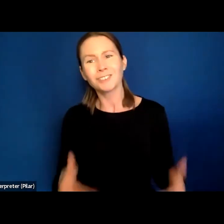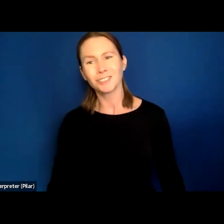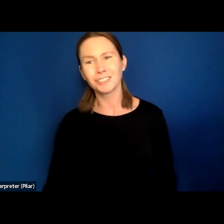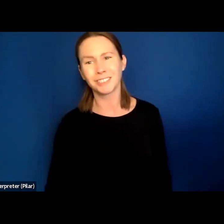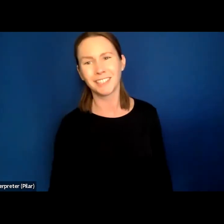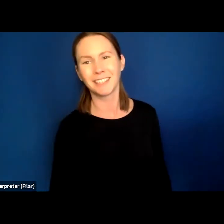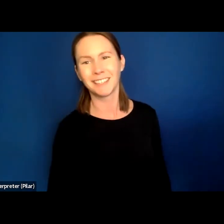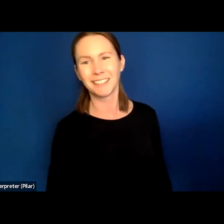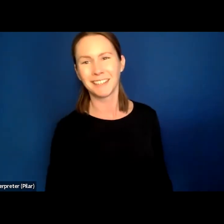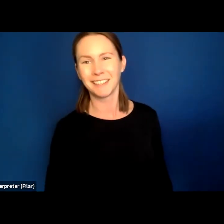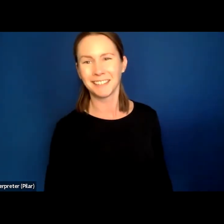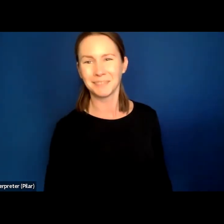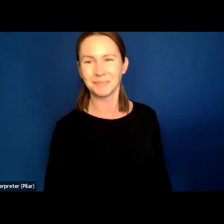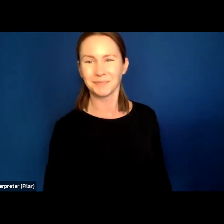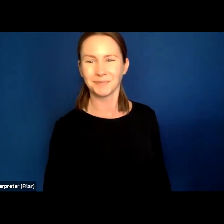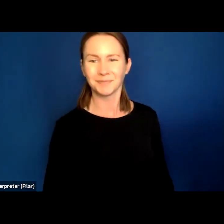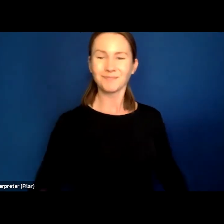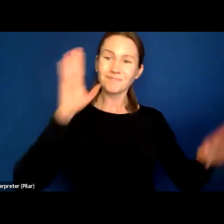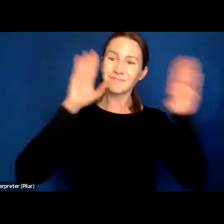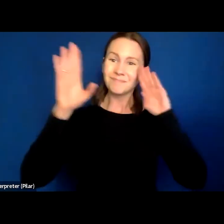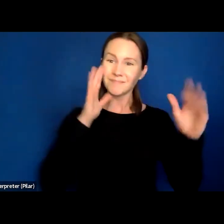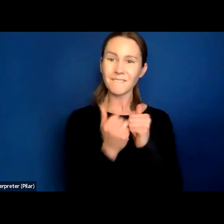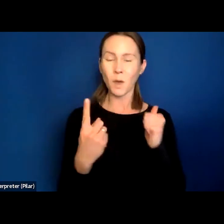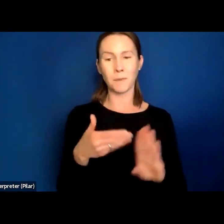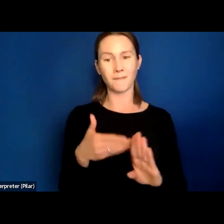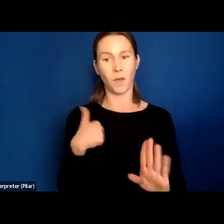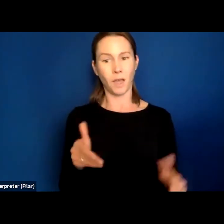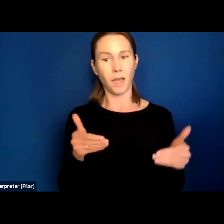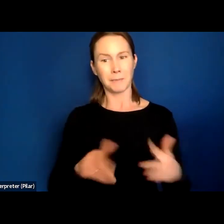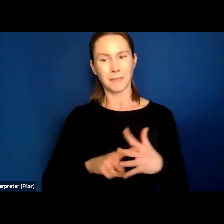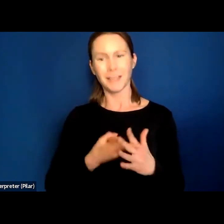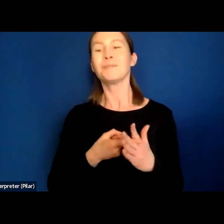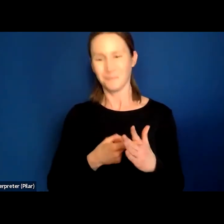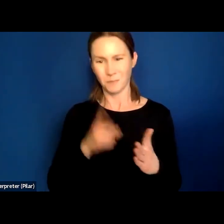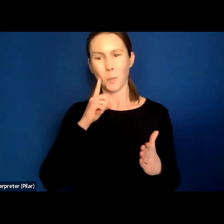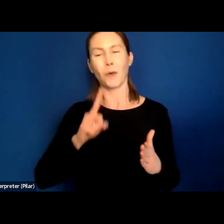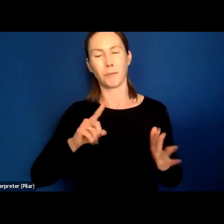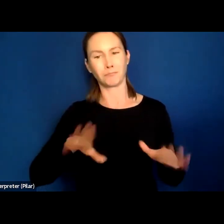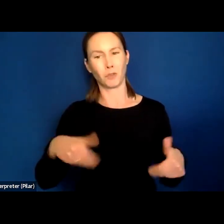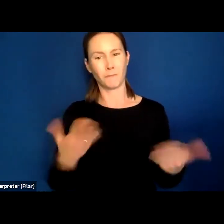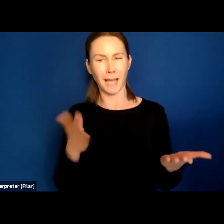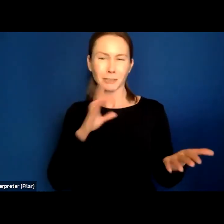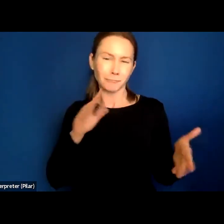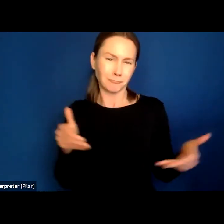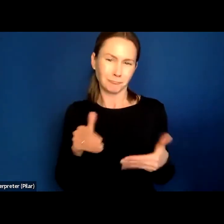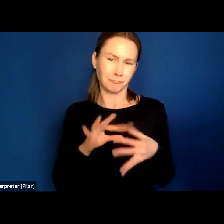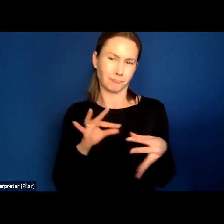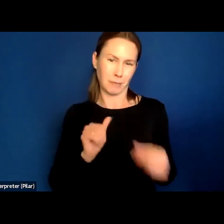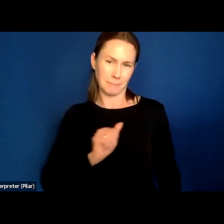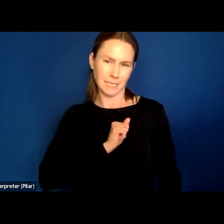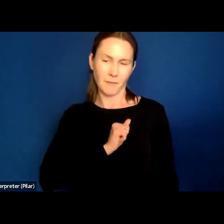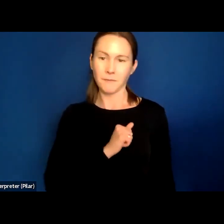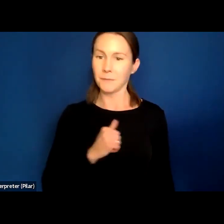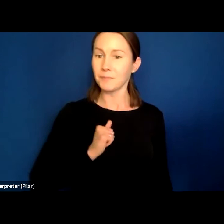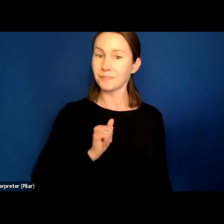Hello, everybody. I'd like to begin by providing an image description of myself. I am an